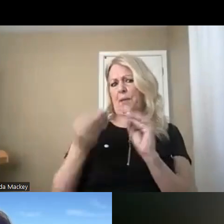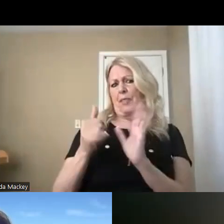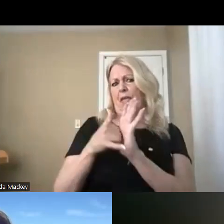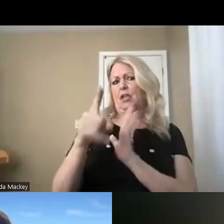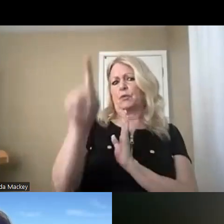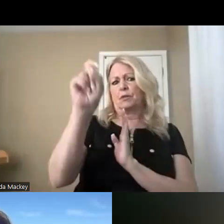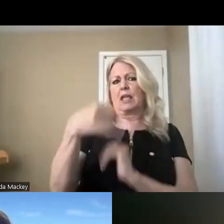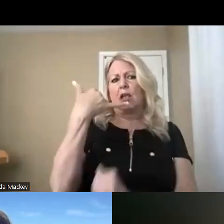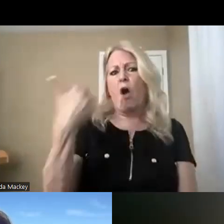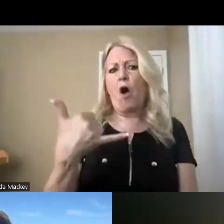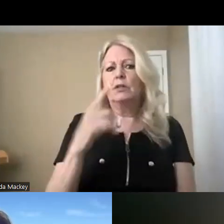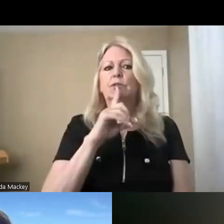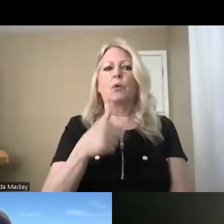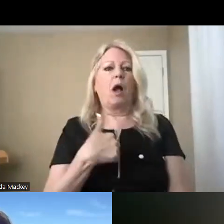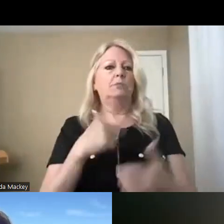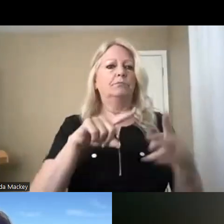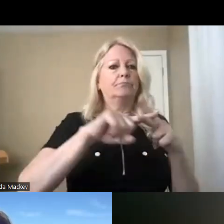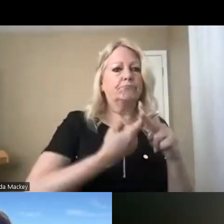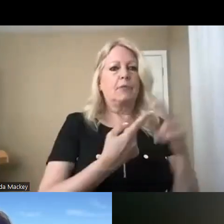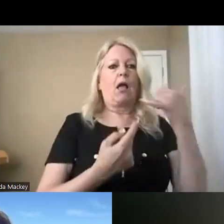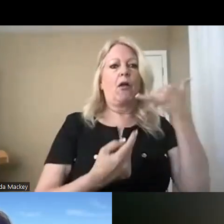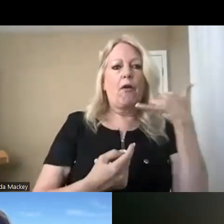number, and it was the number that I started calling in the morning.